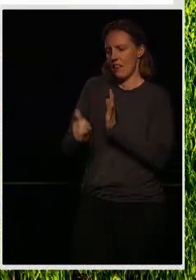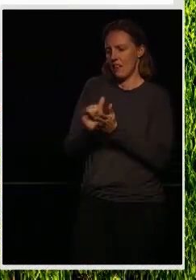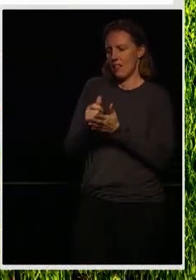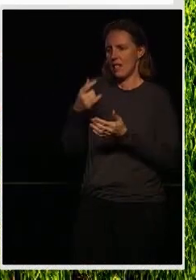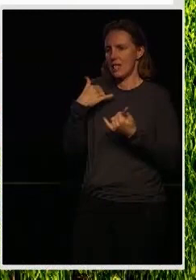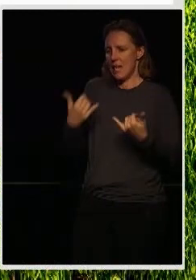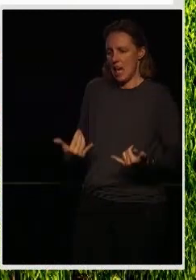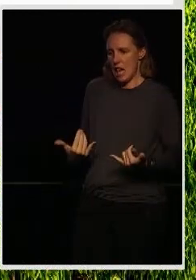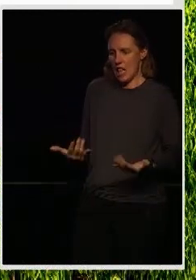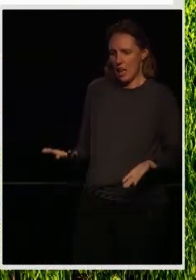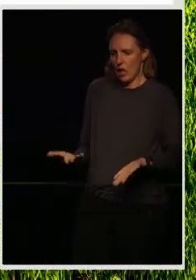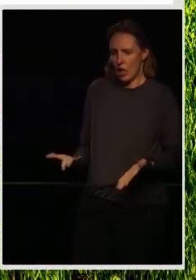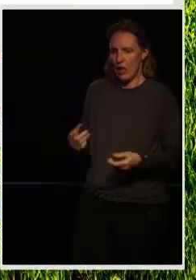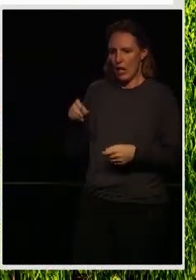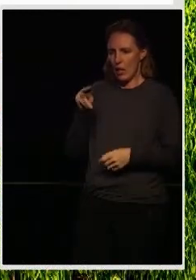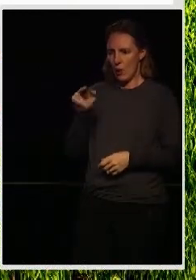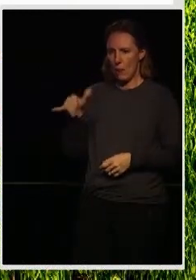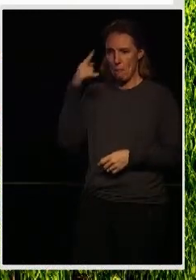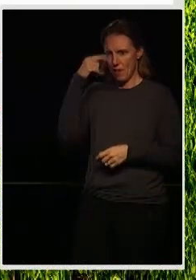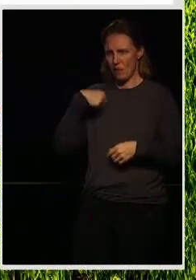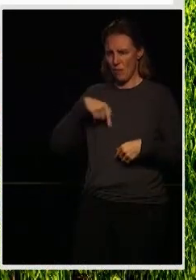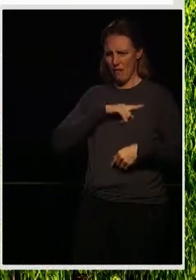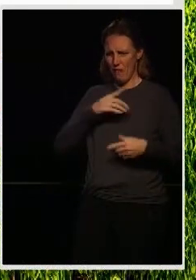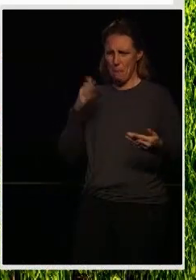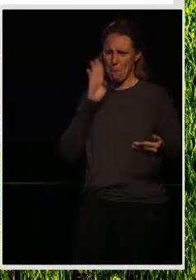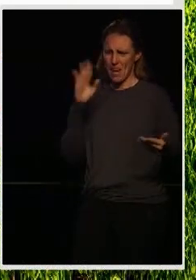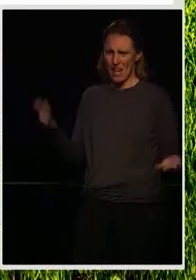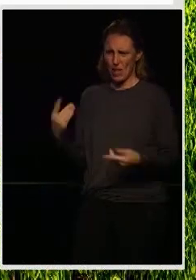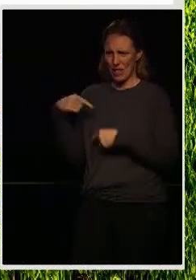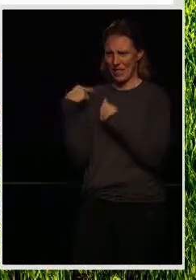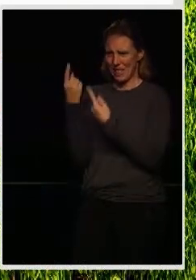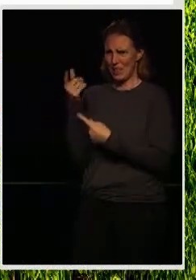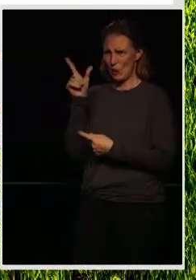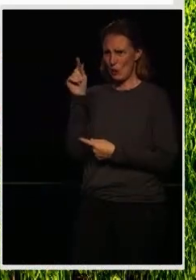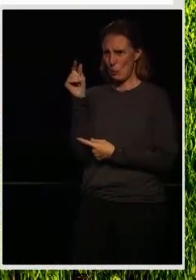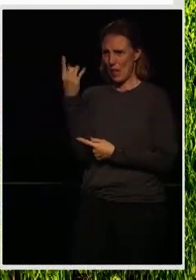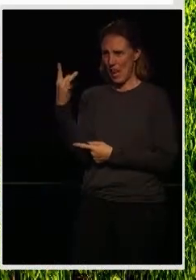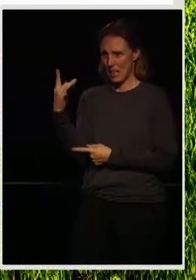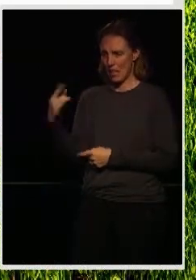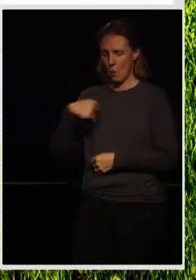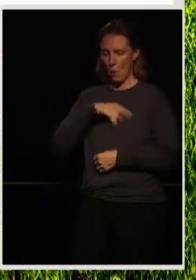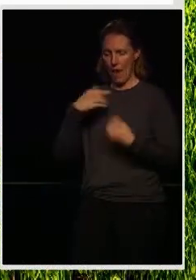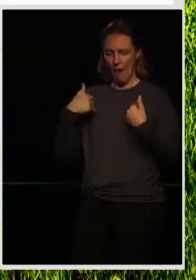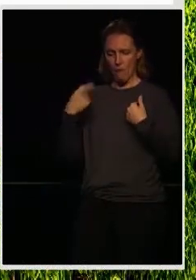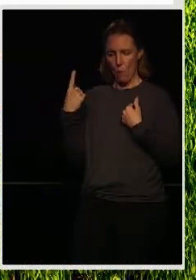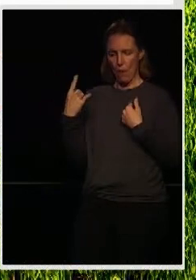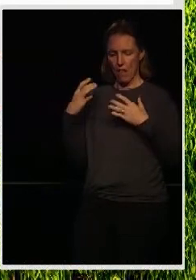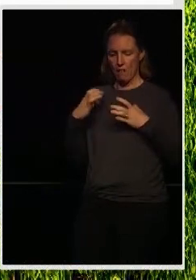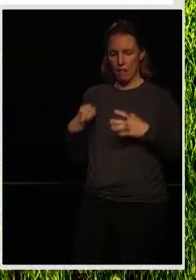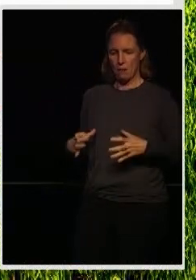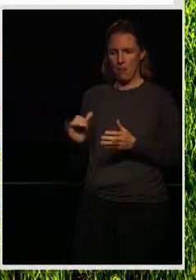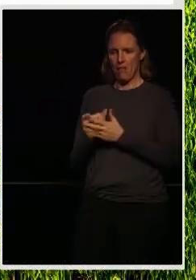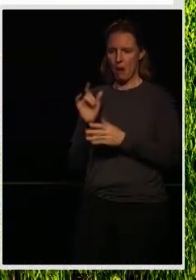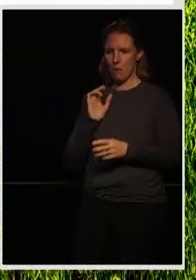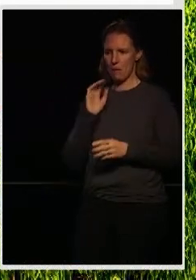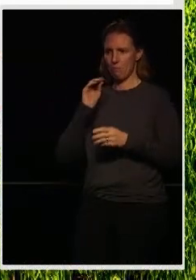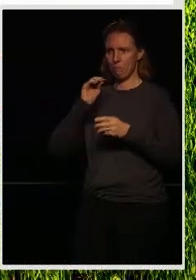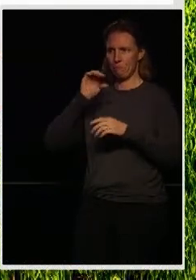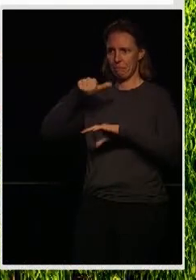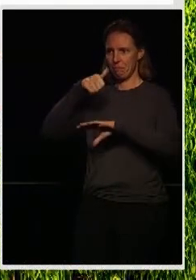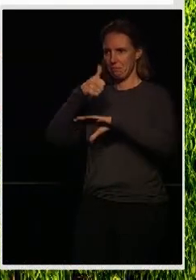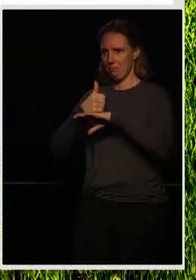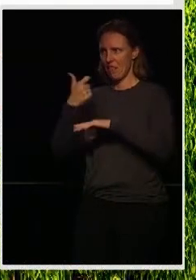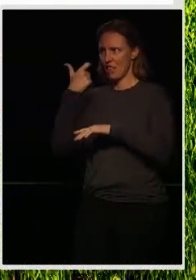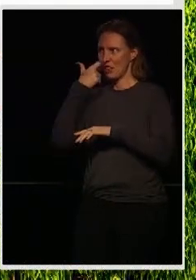York State because we've been here since 2018. We have one customer that we installed on just in this